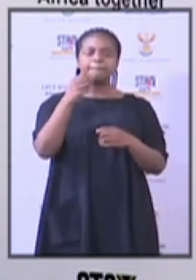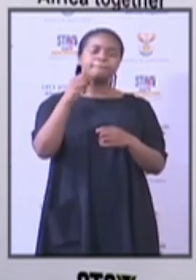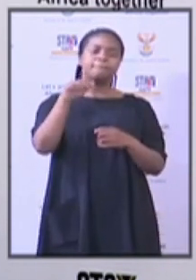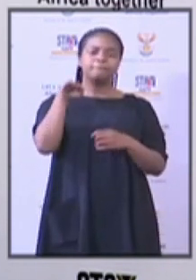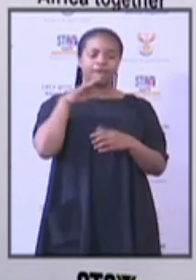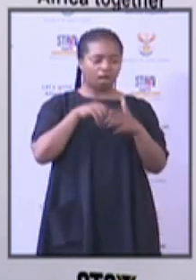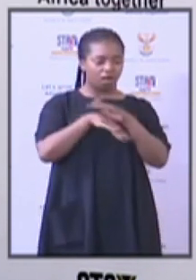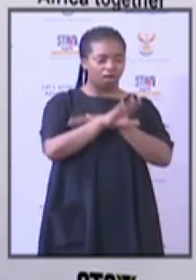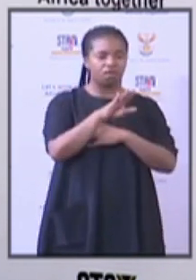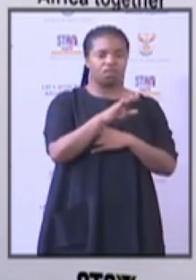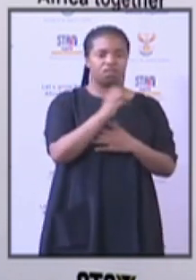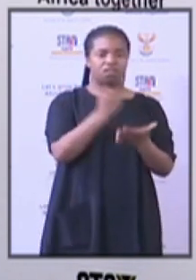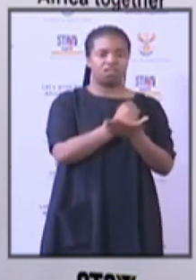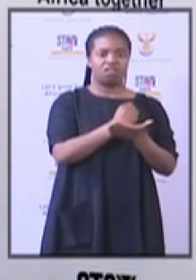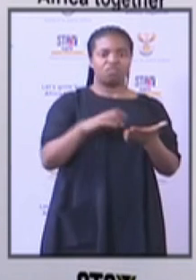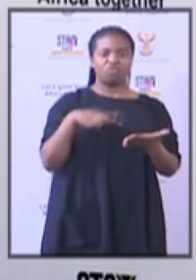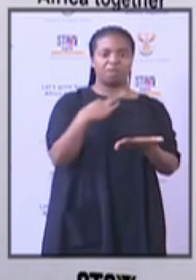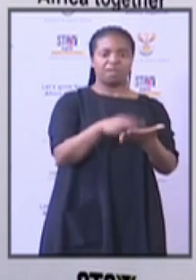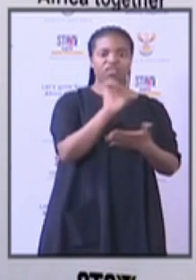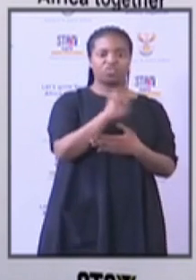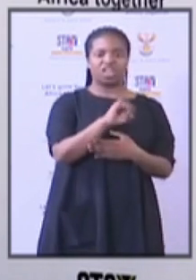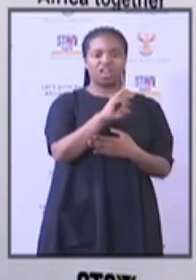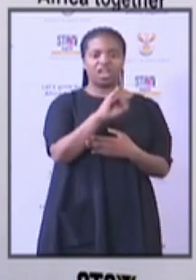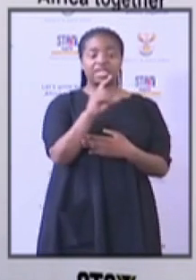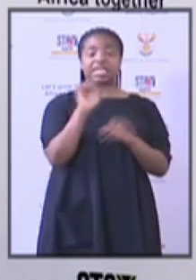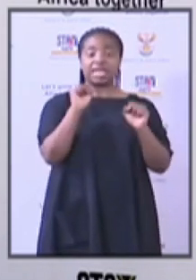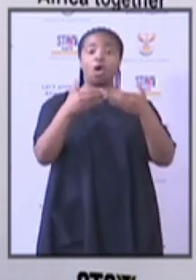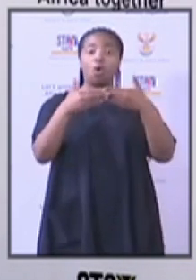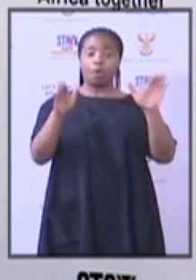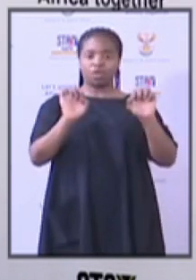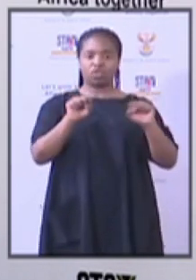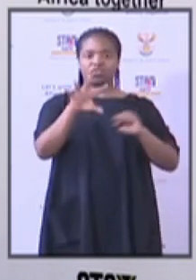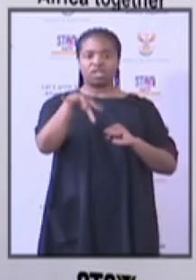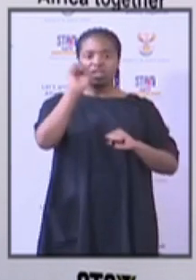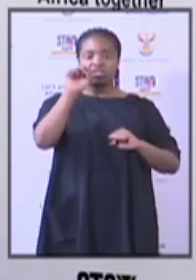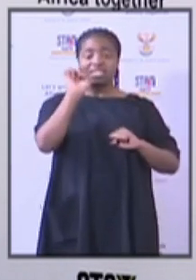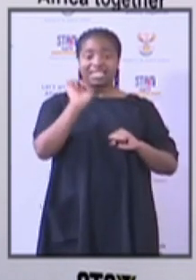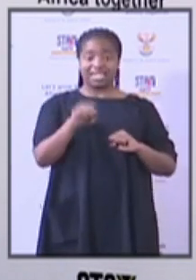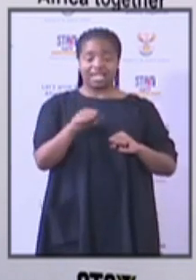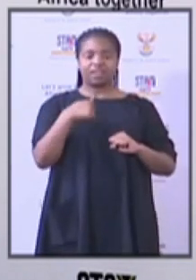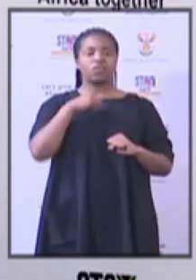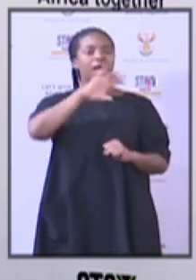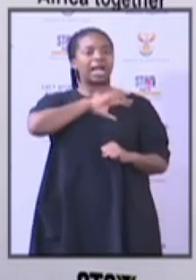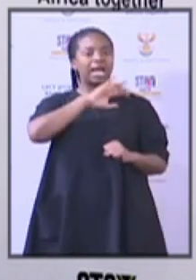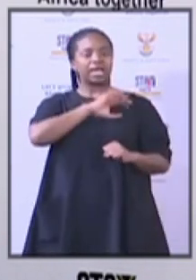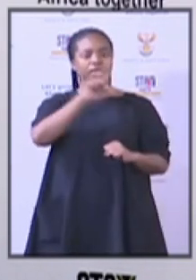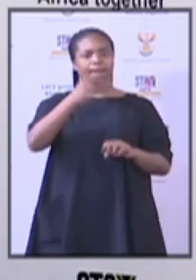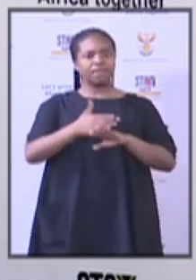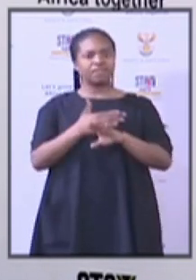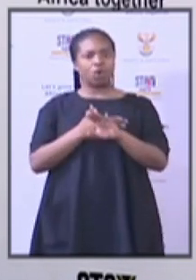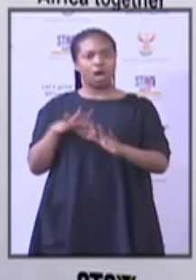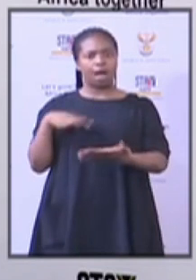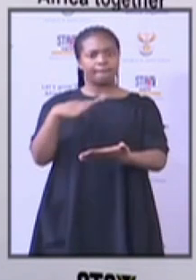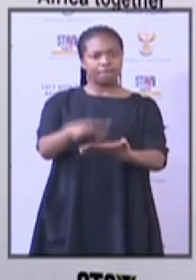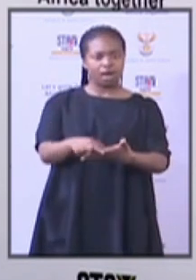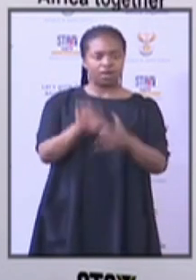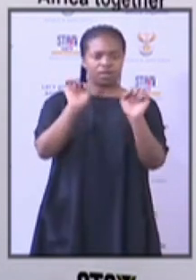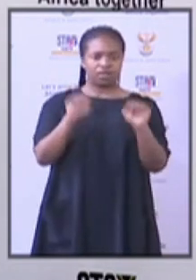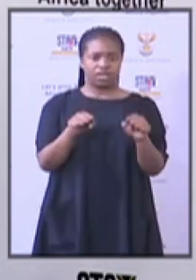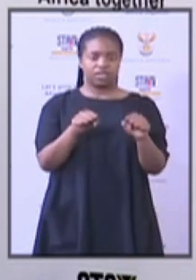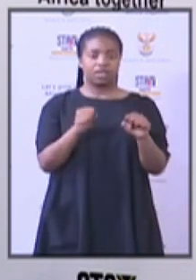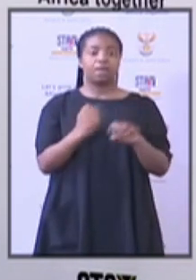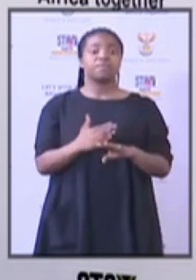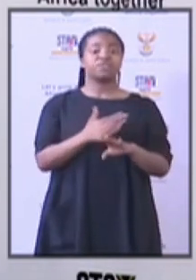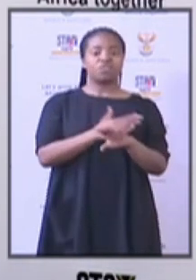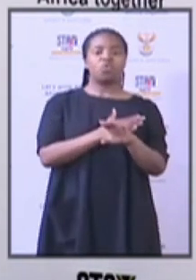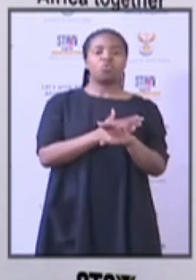and passport applications, have opened for collections for clients who had applied for these documents